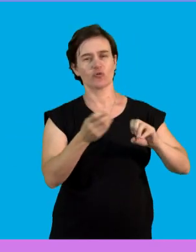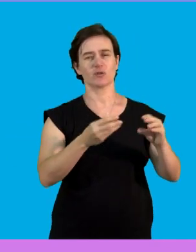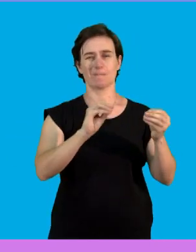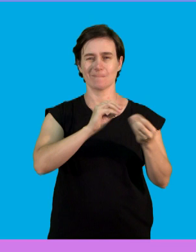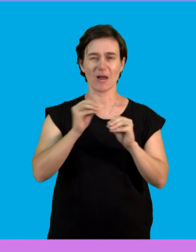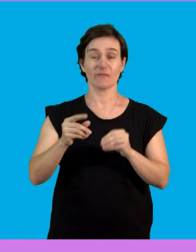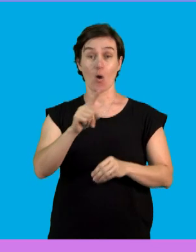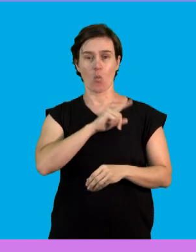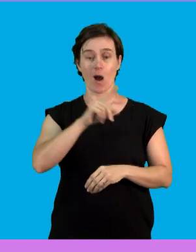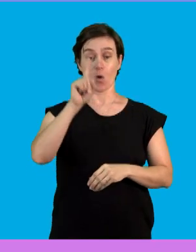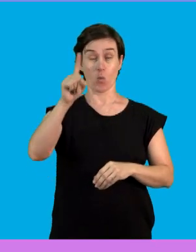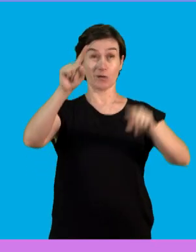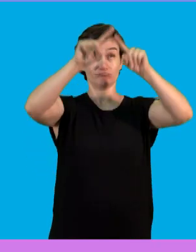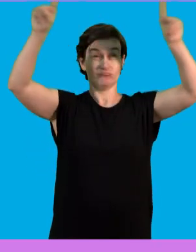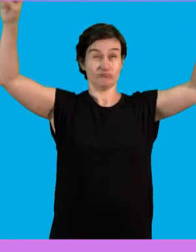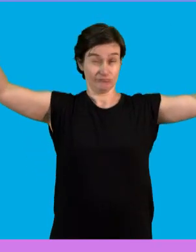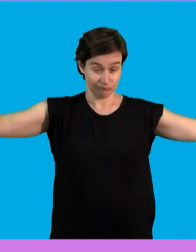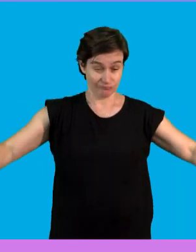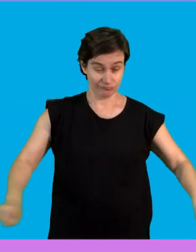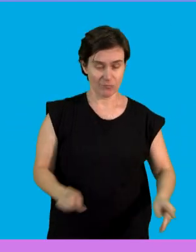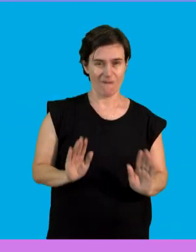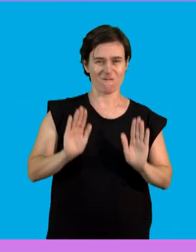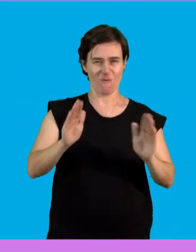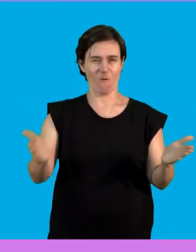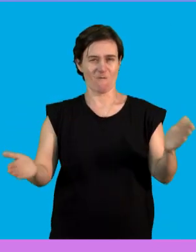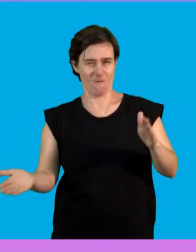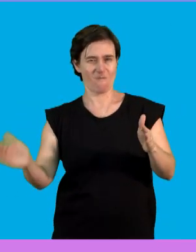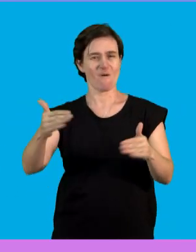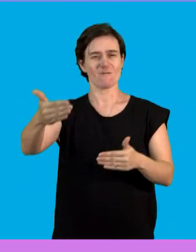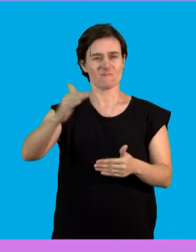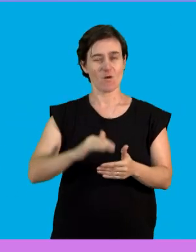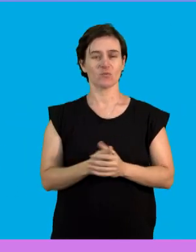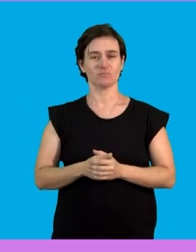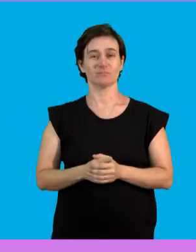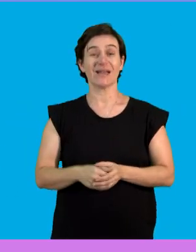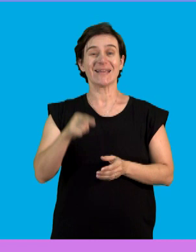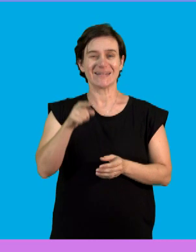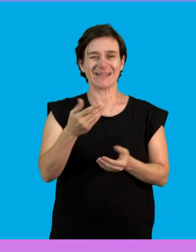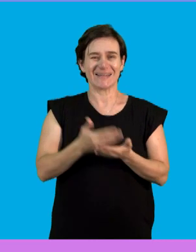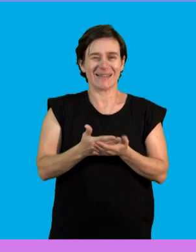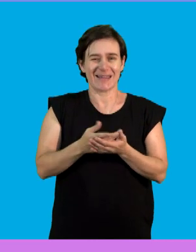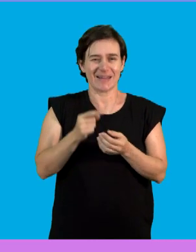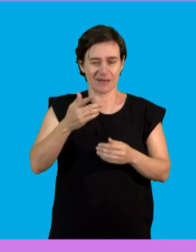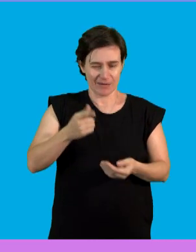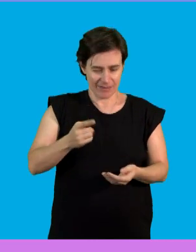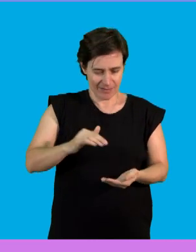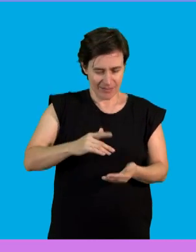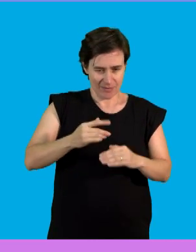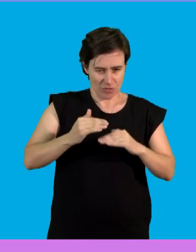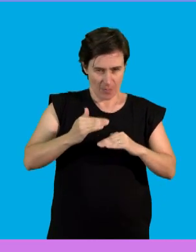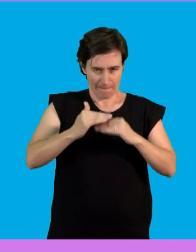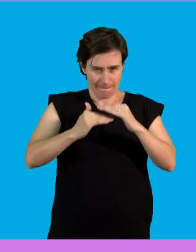use one sheet of cardboard as well as the ability to be packed closely together,